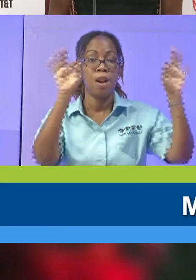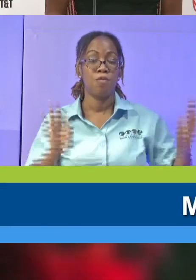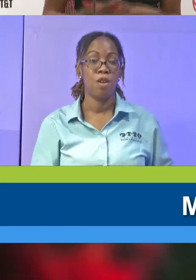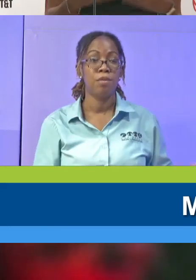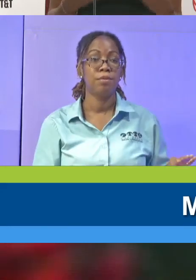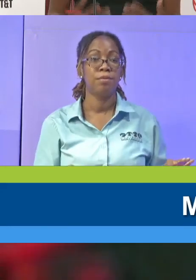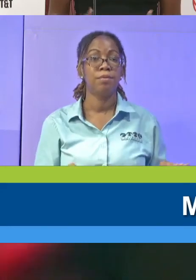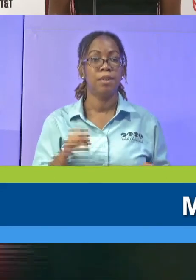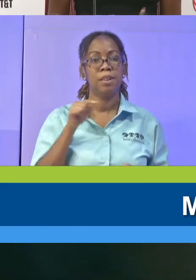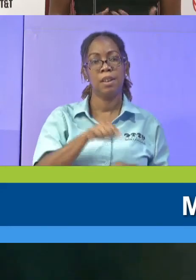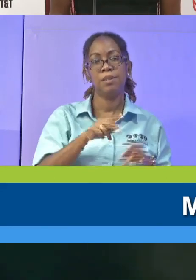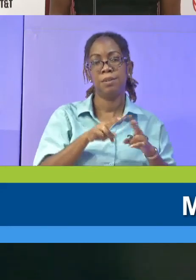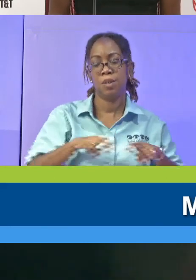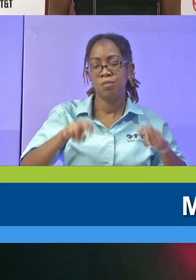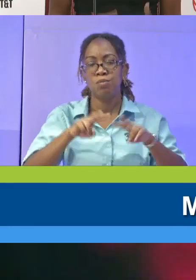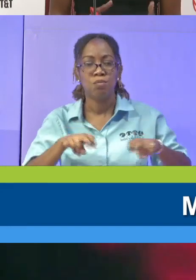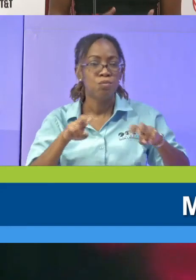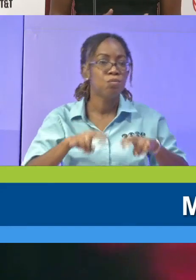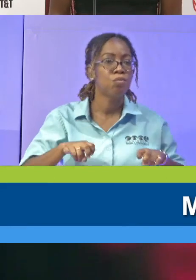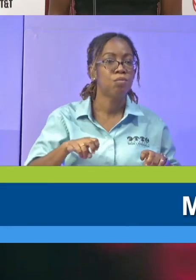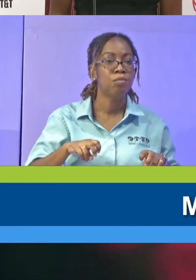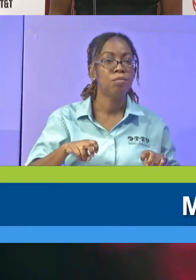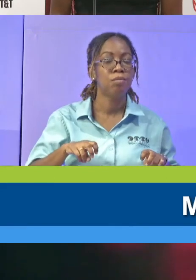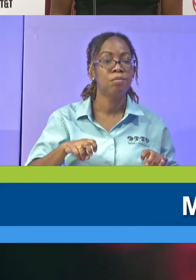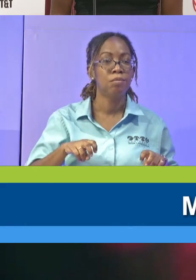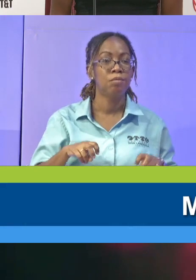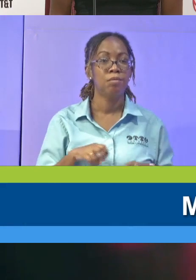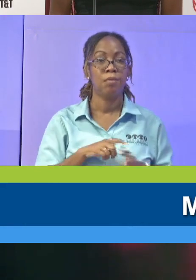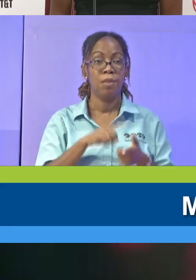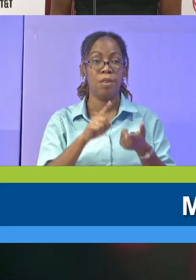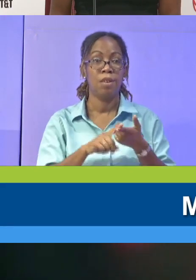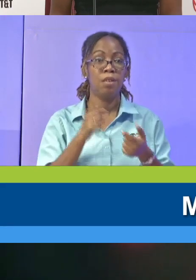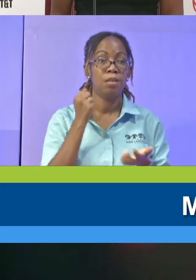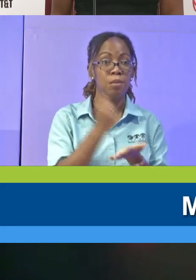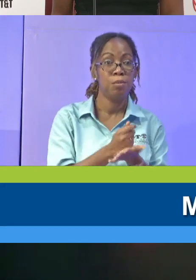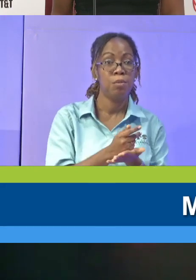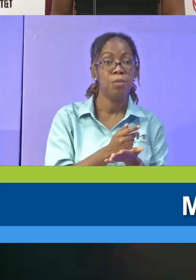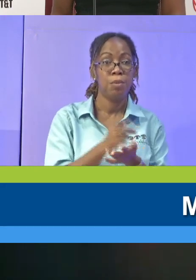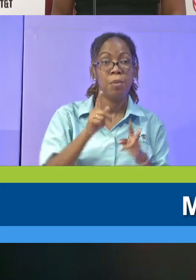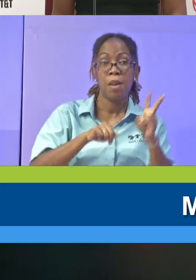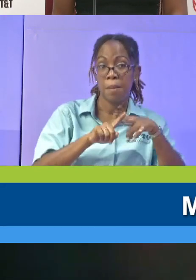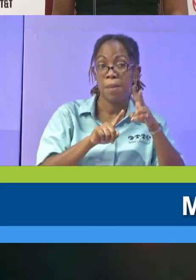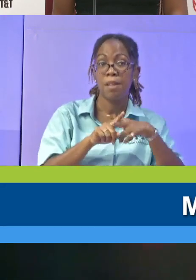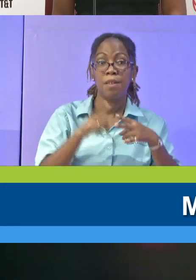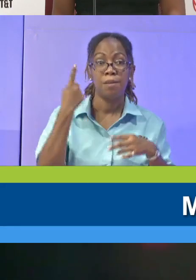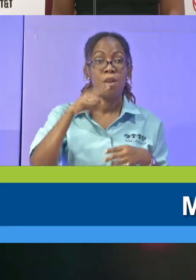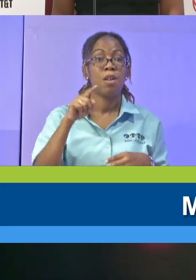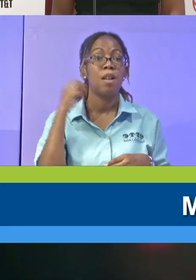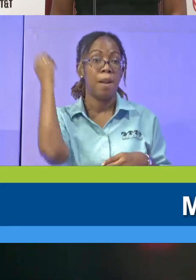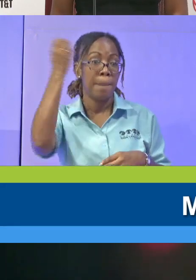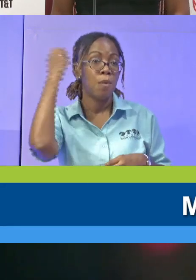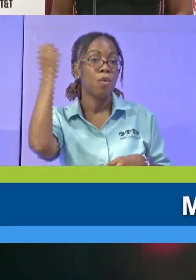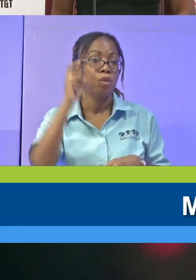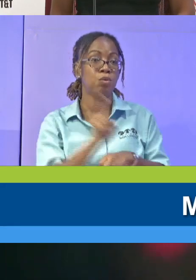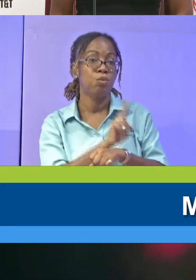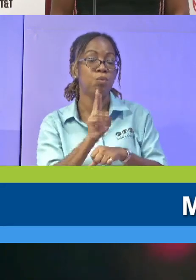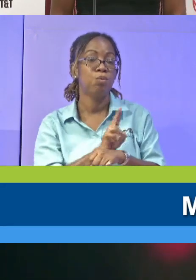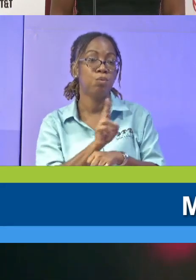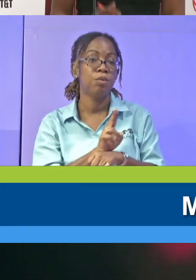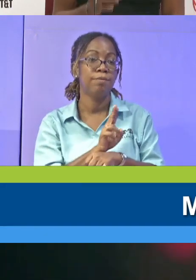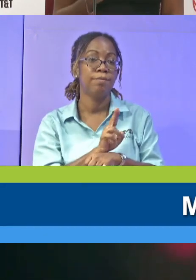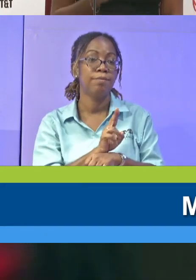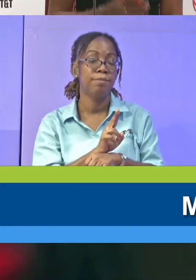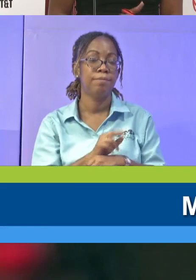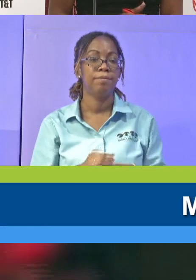WHO, in which they would apply for emergency use listing or what they call pre-qualification. And this is